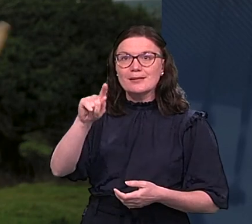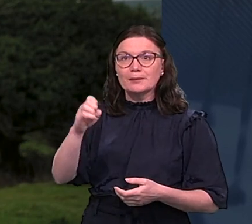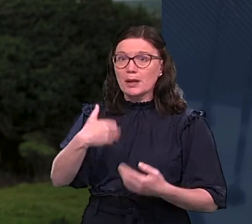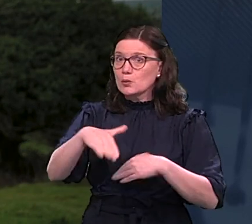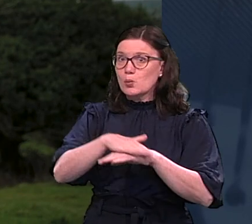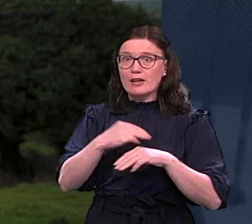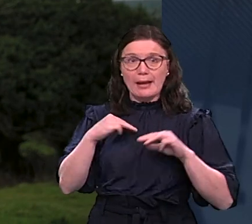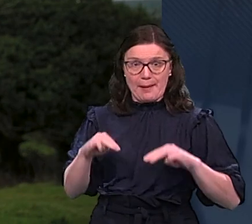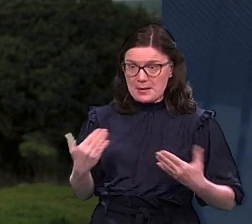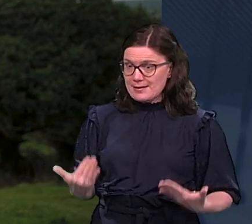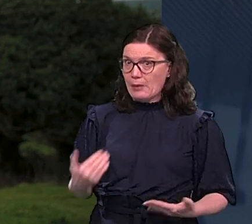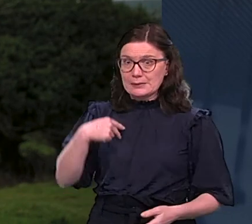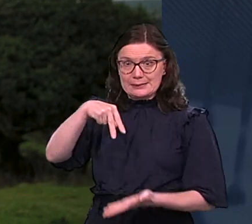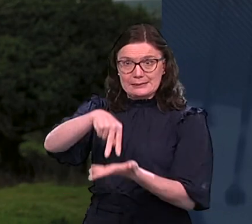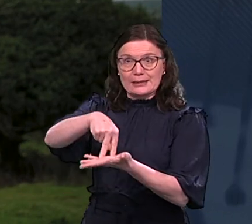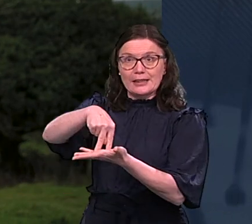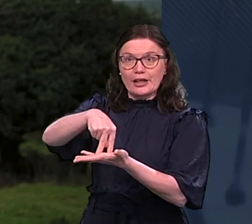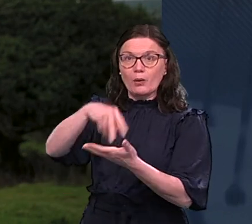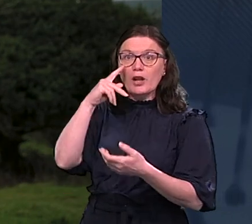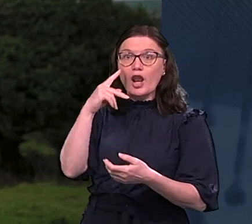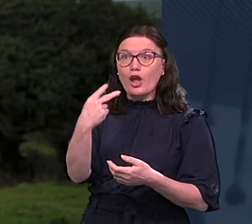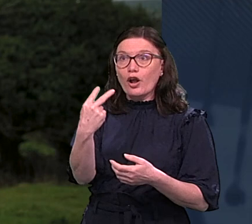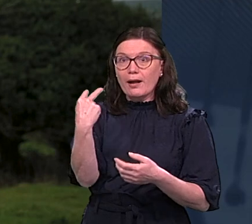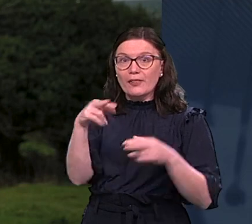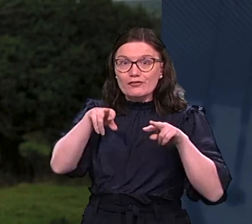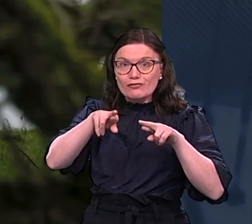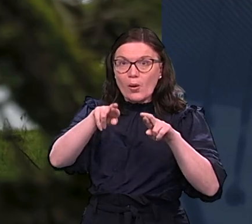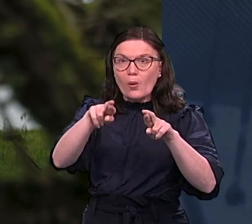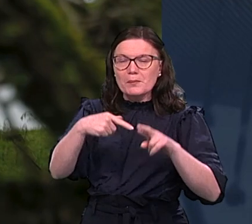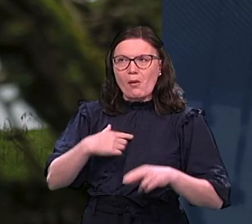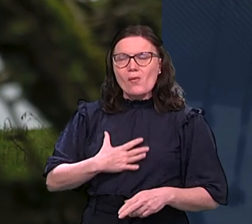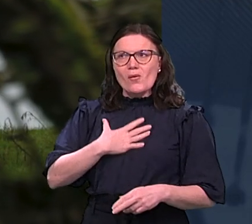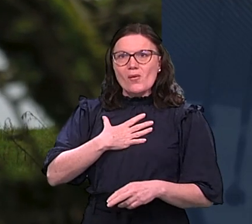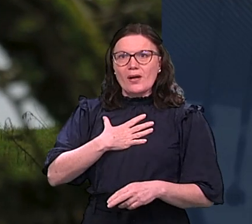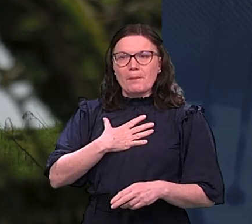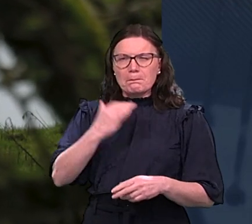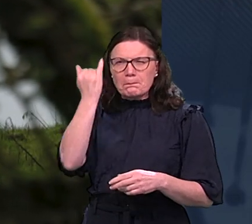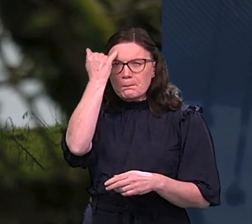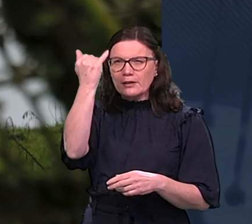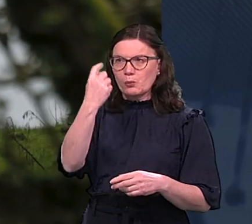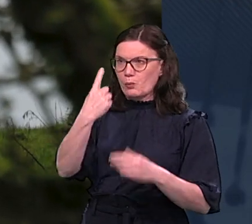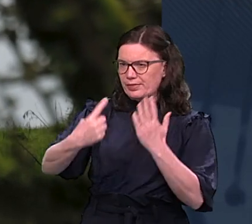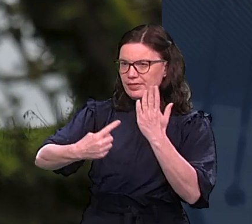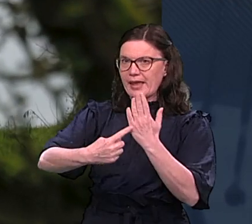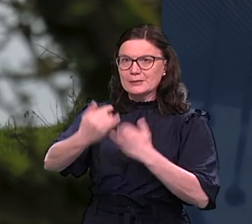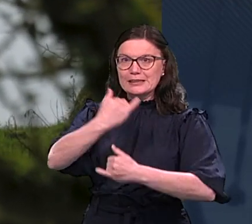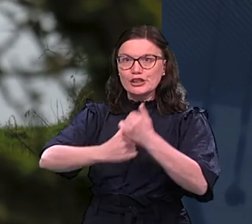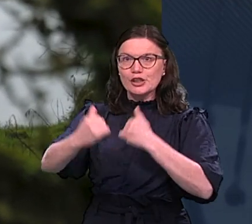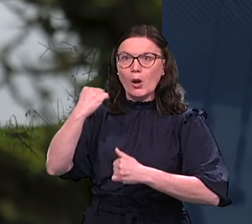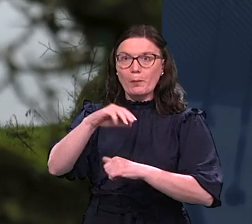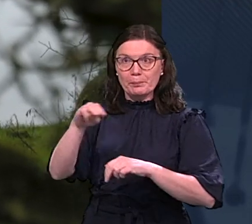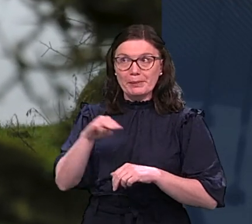am right now, looking back at the ceremonial road, and it gets me every time, 1,000 years ago, people stood